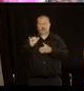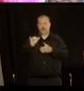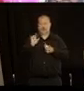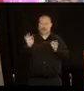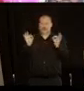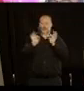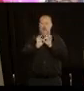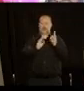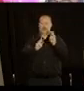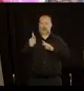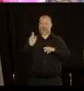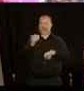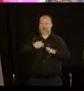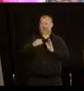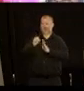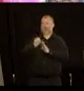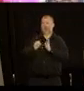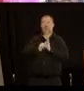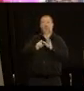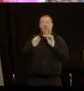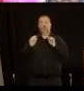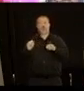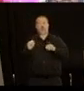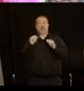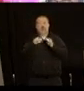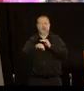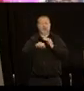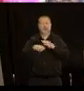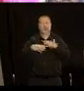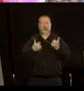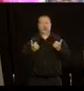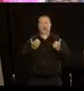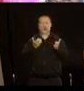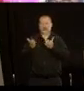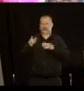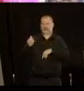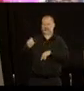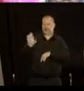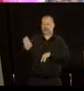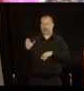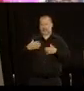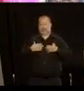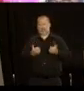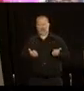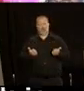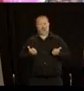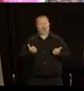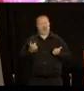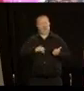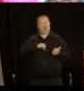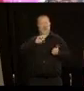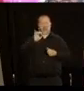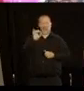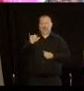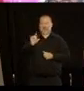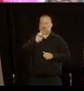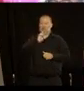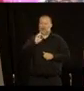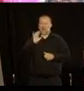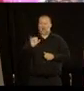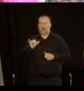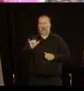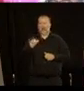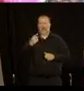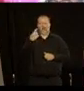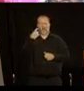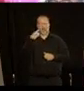that individuals in our state are able to access the healthcare services needed. And I've prided myself on ensuring that